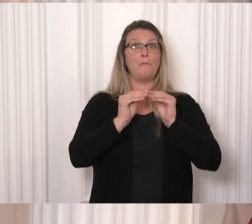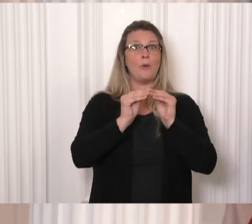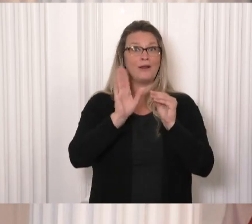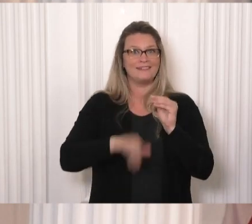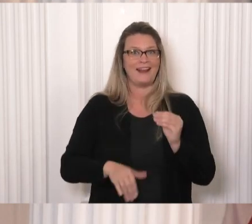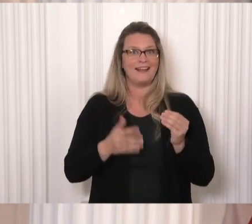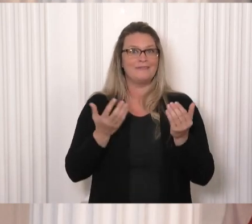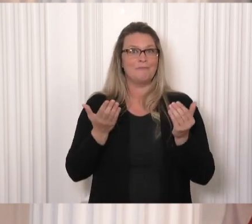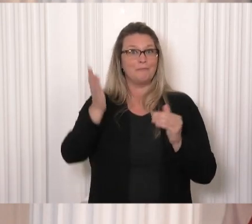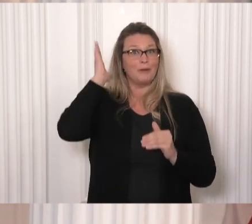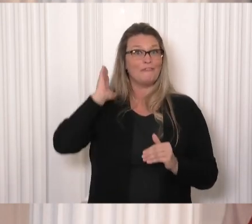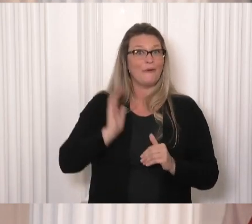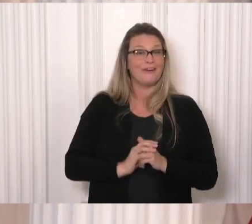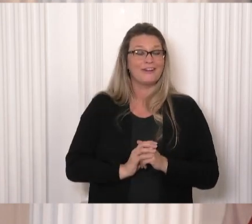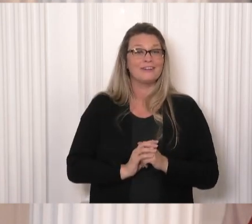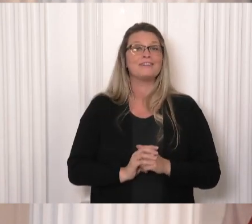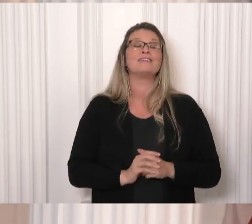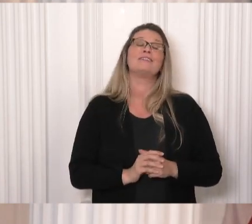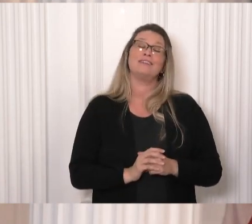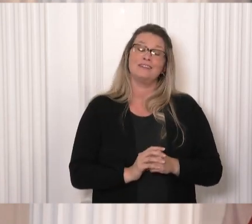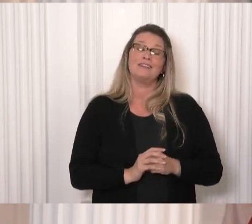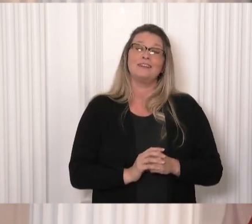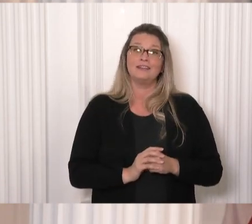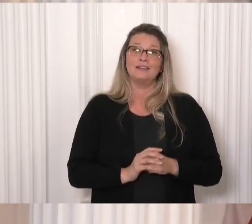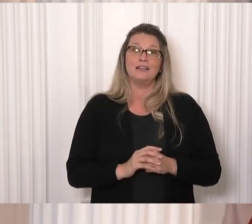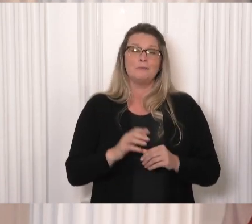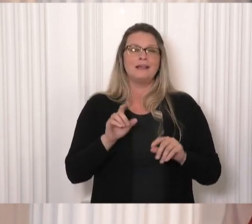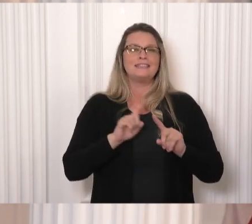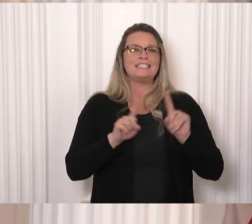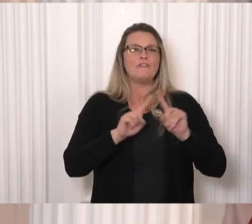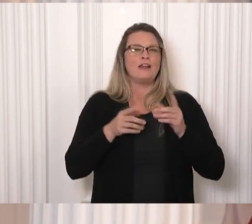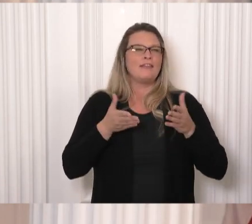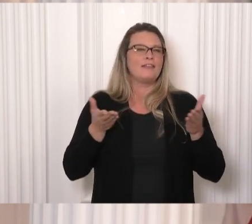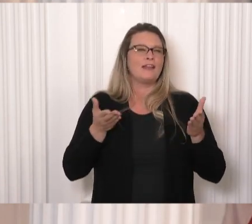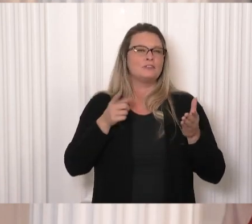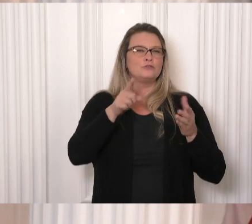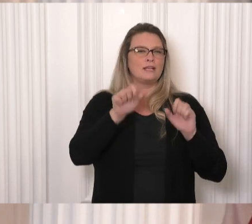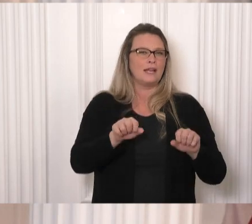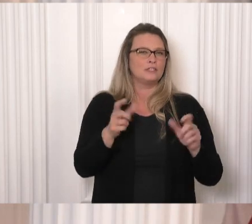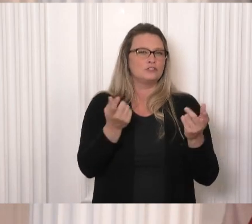intentional about it. So I think those are the things that you can do and that